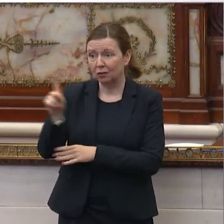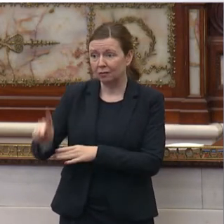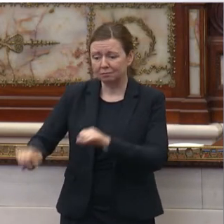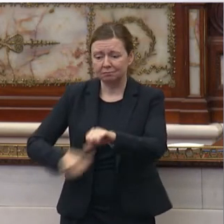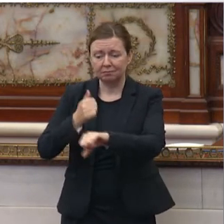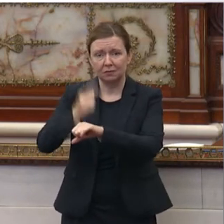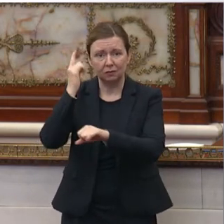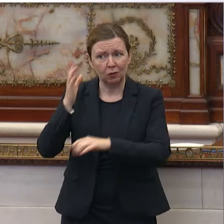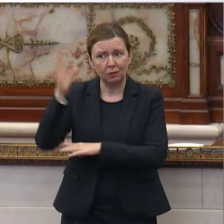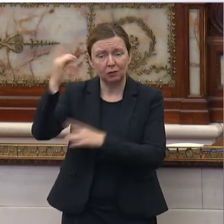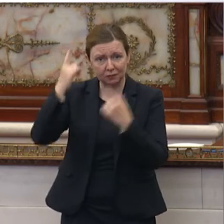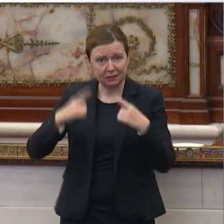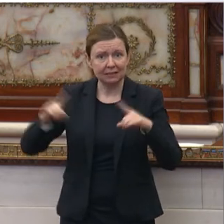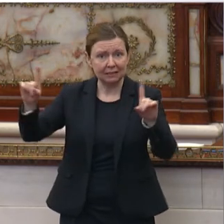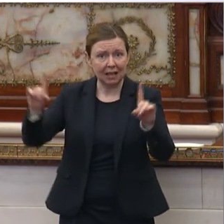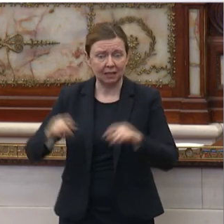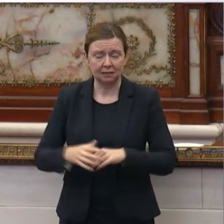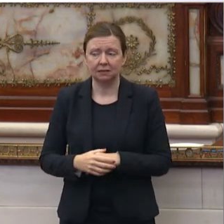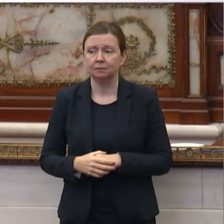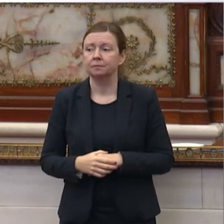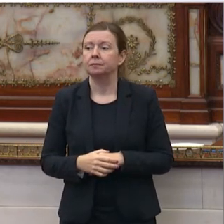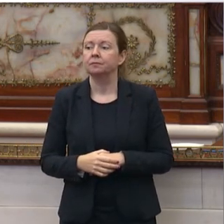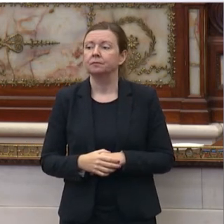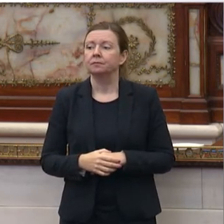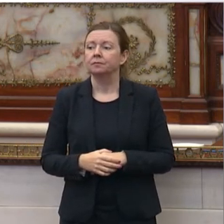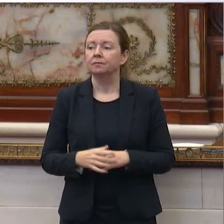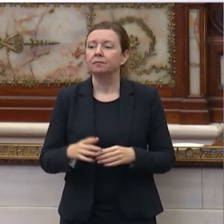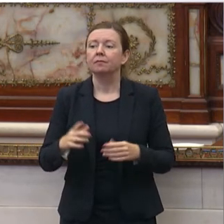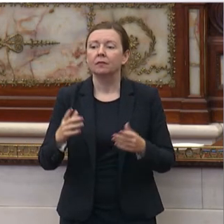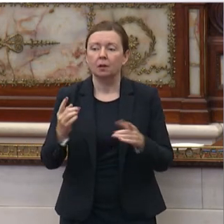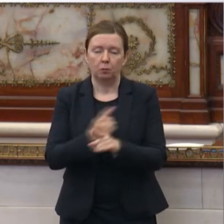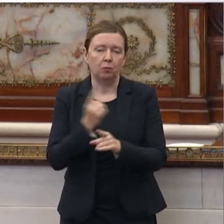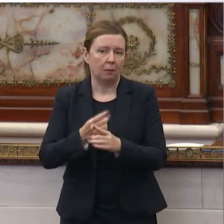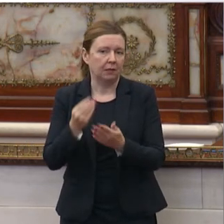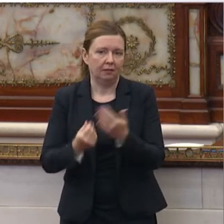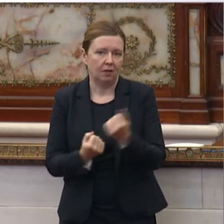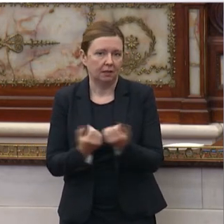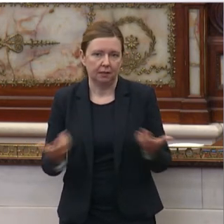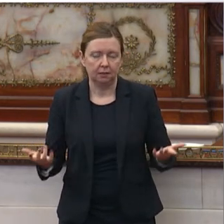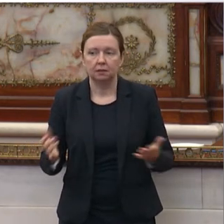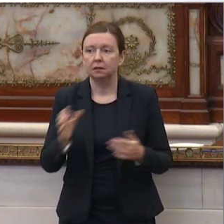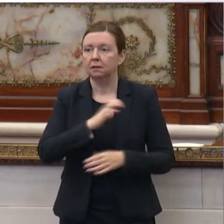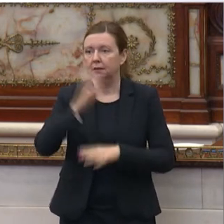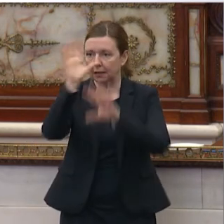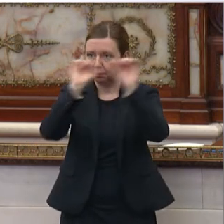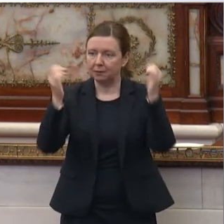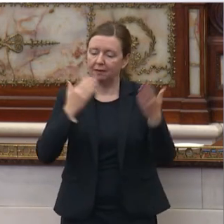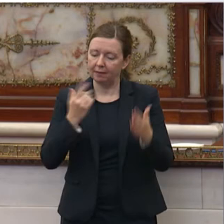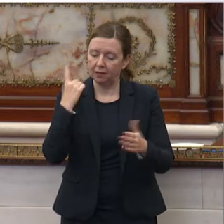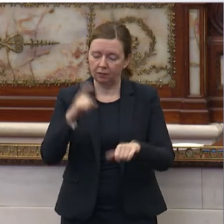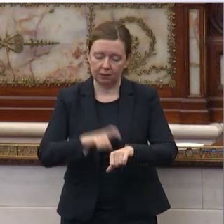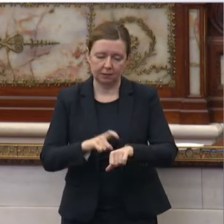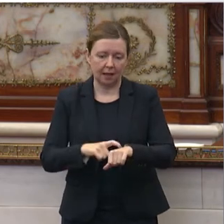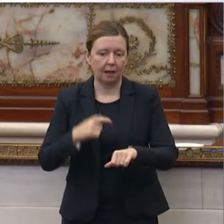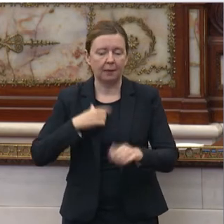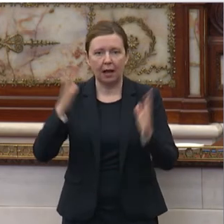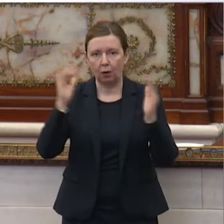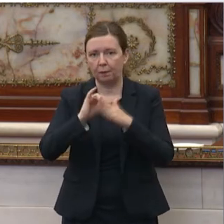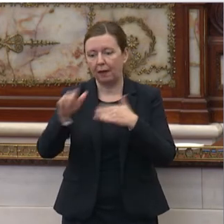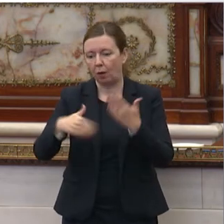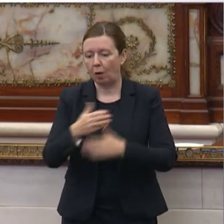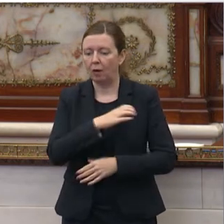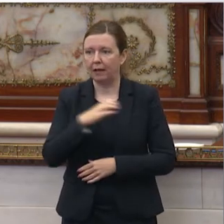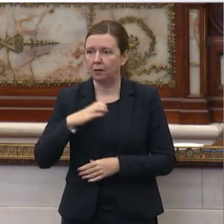for the future and success is properly funded. Council President, I thank you for the time, and I hope all